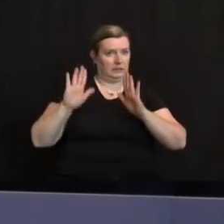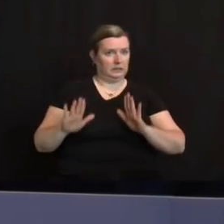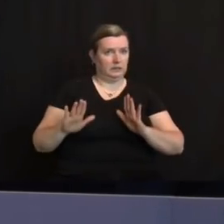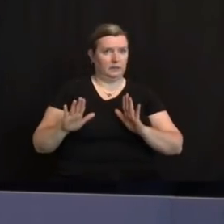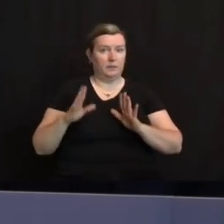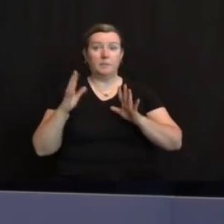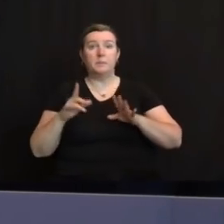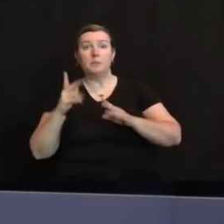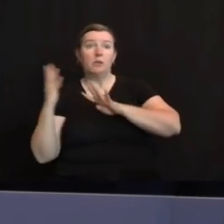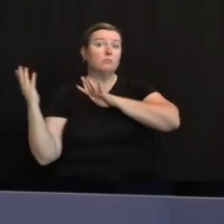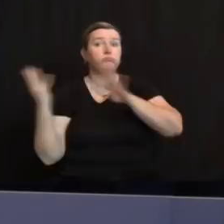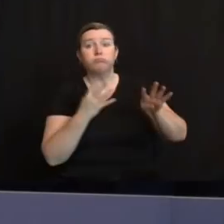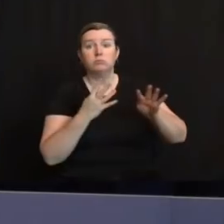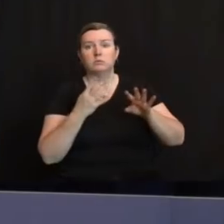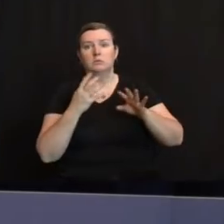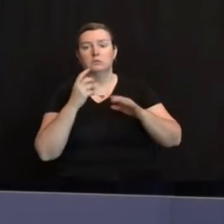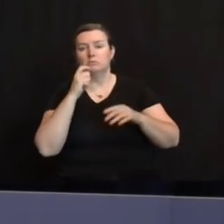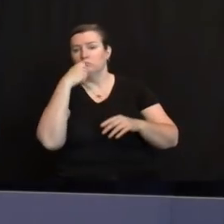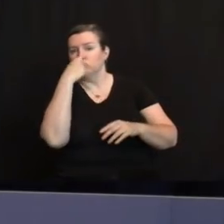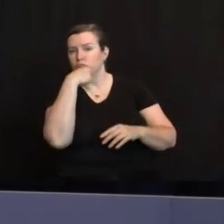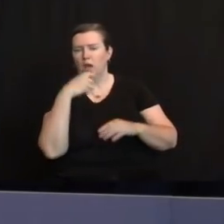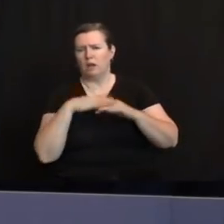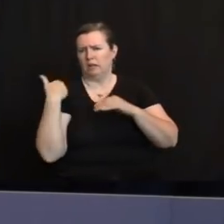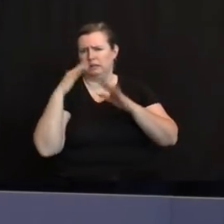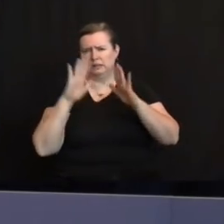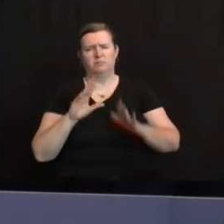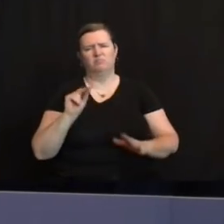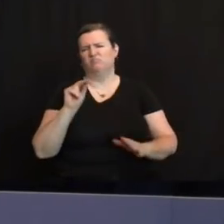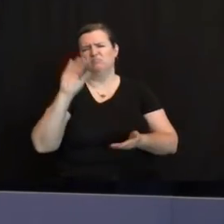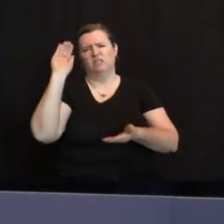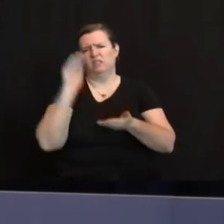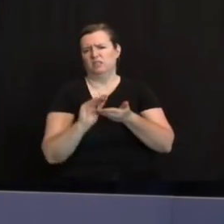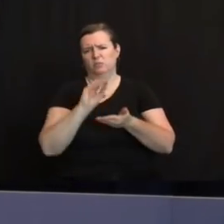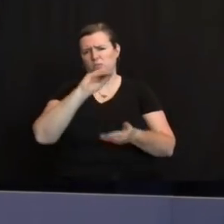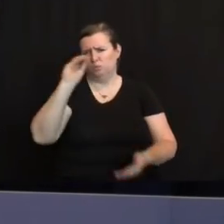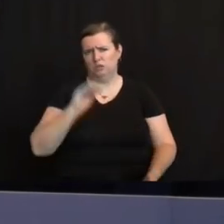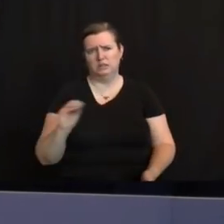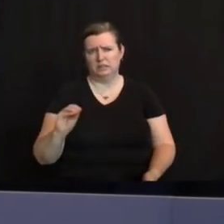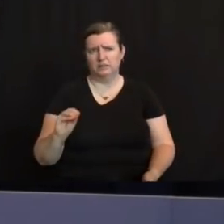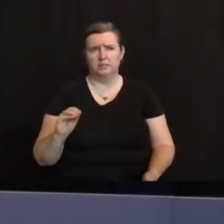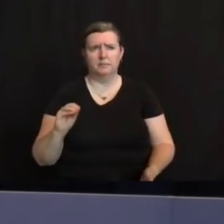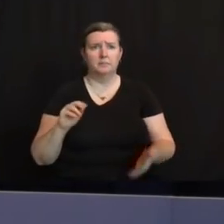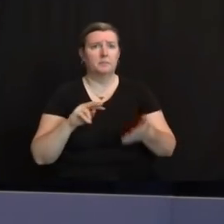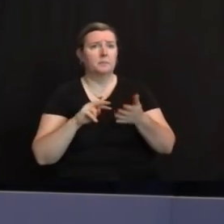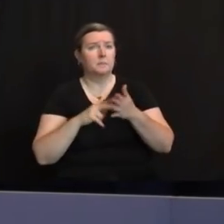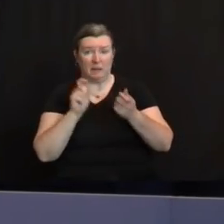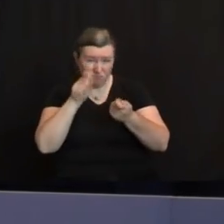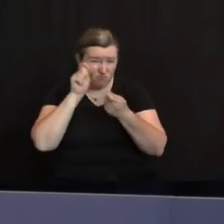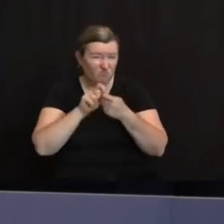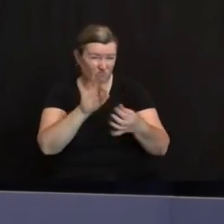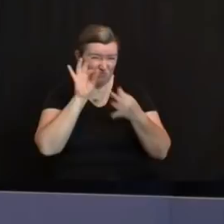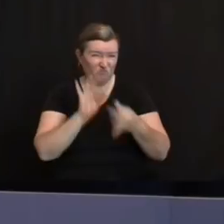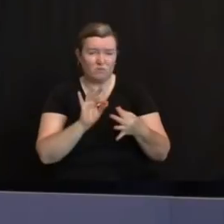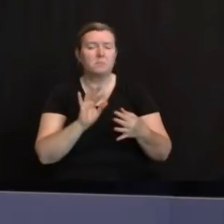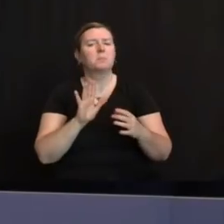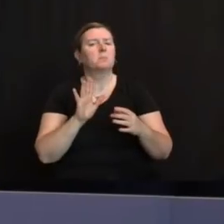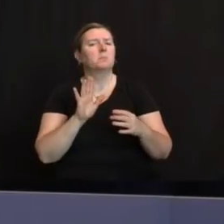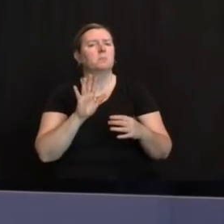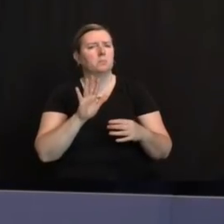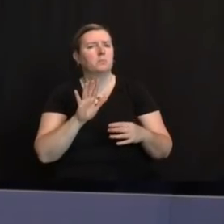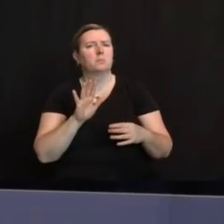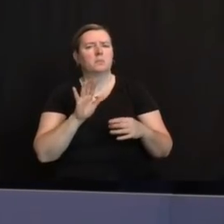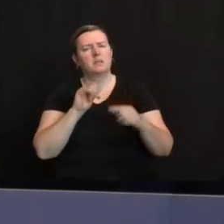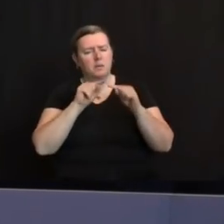other days. When the number of tests performed is low, there is greater variability in the percent positivity.